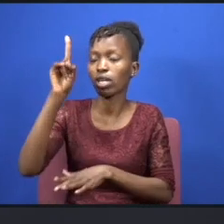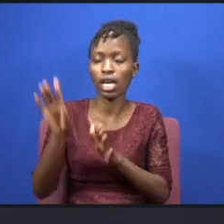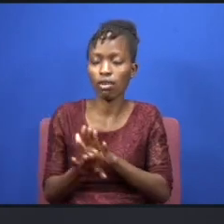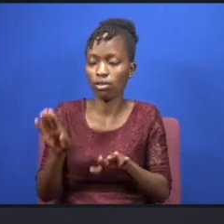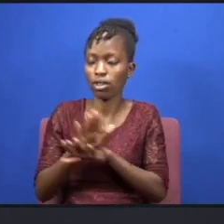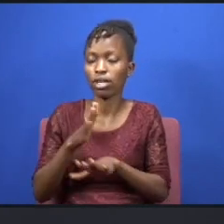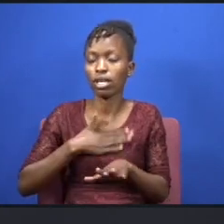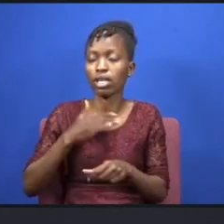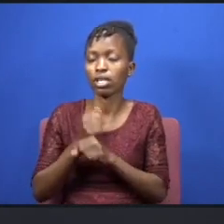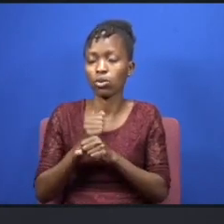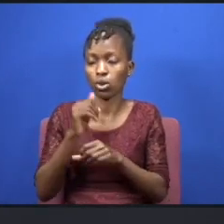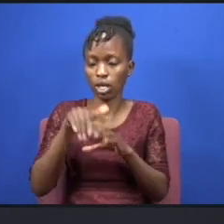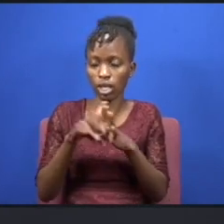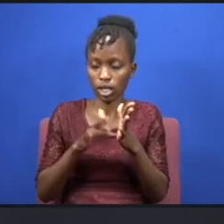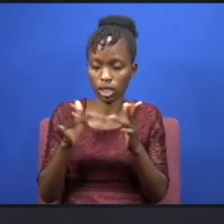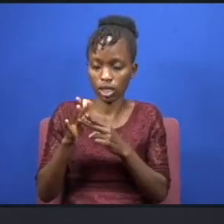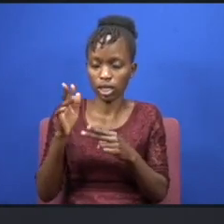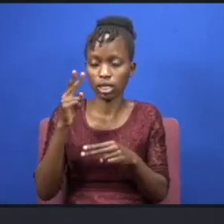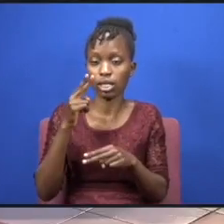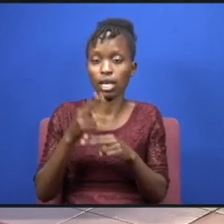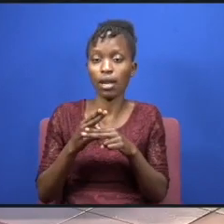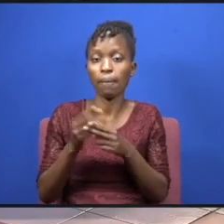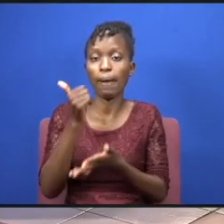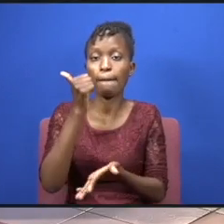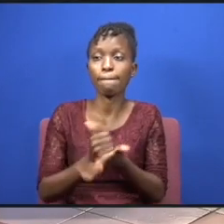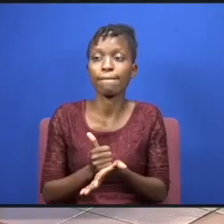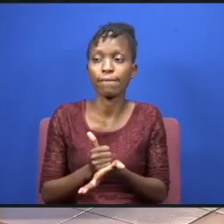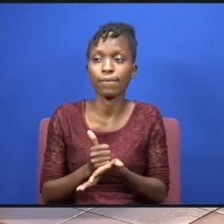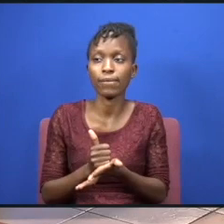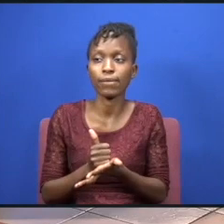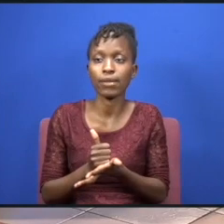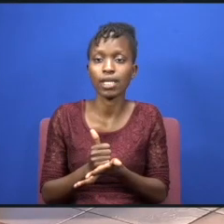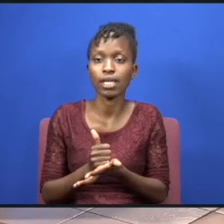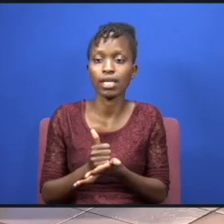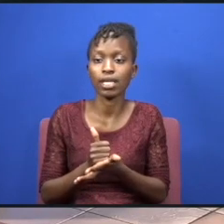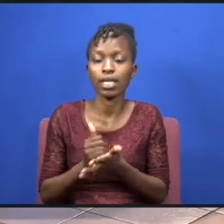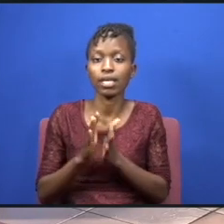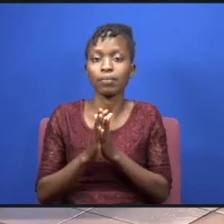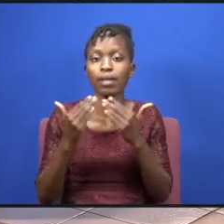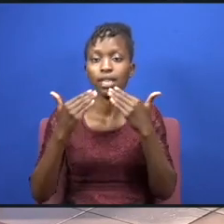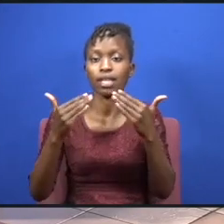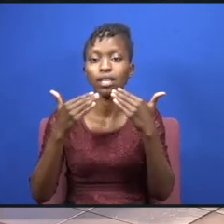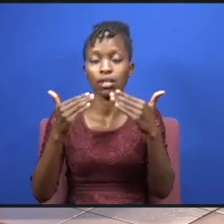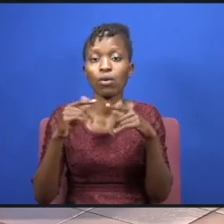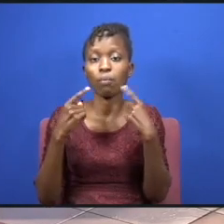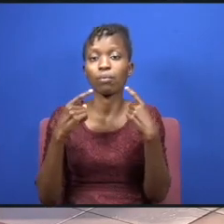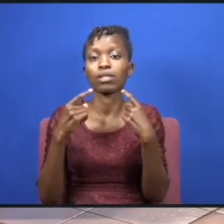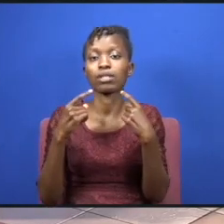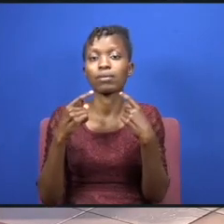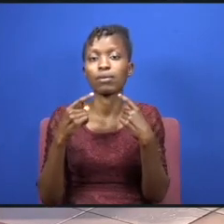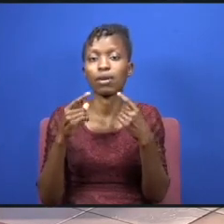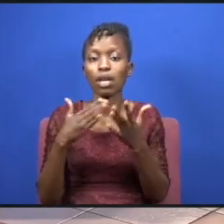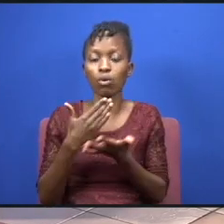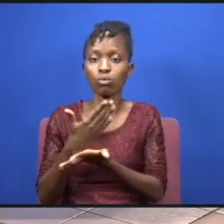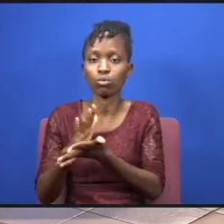do. In Jesus' name, amen. Reverend Elias. Amen. Thank you very much, Reverend Kwame. Now we are going to share the